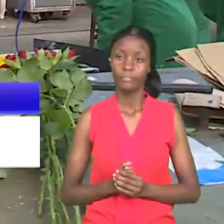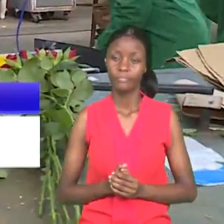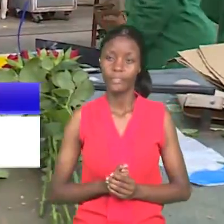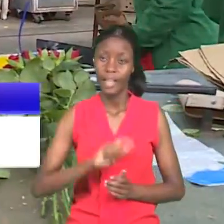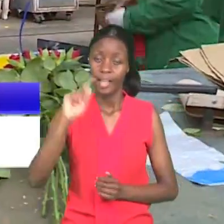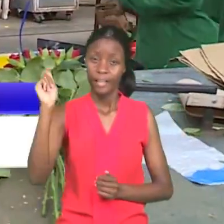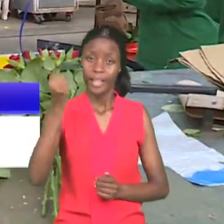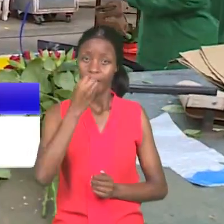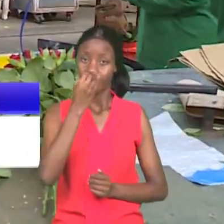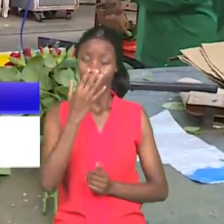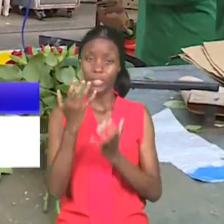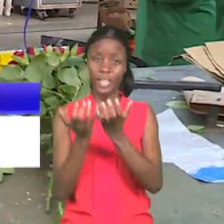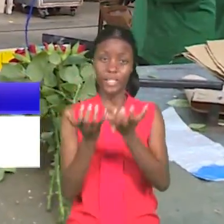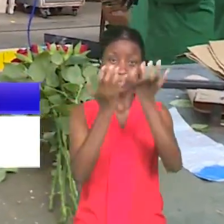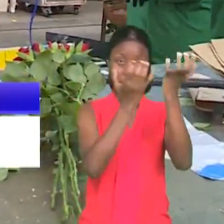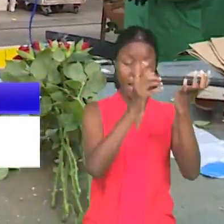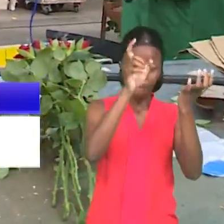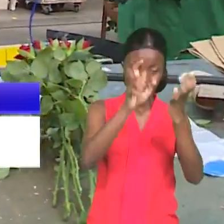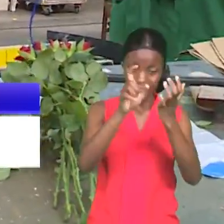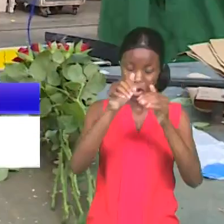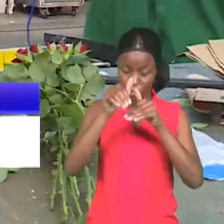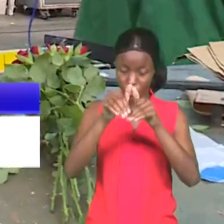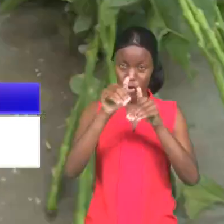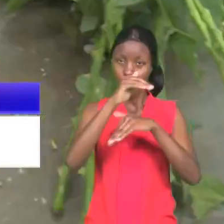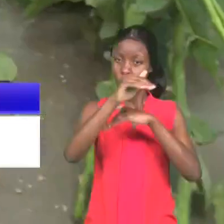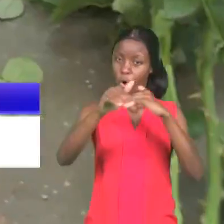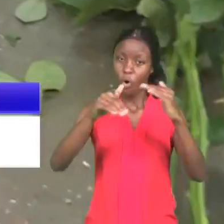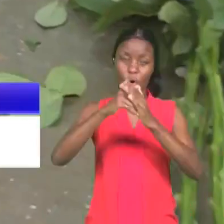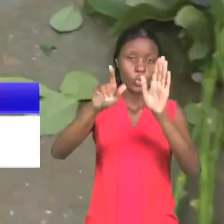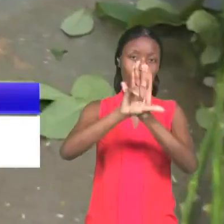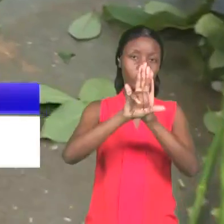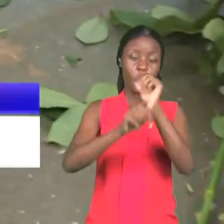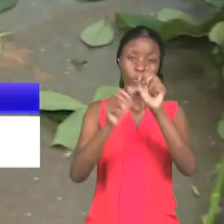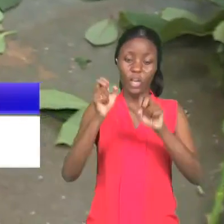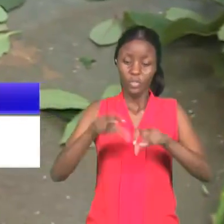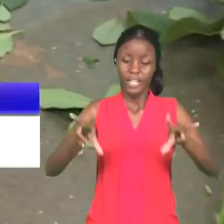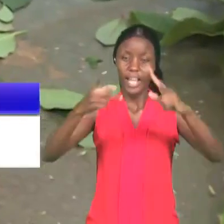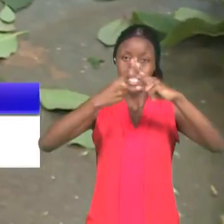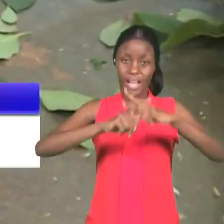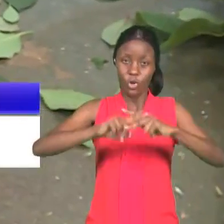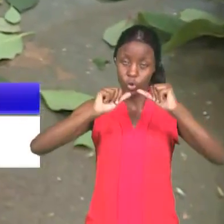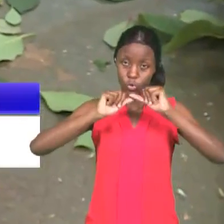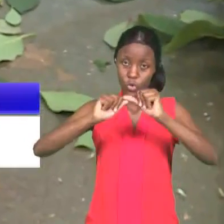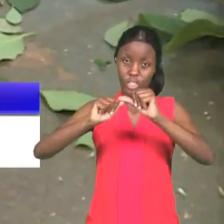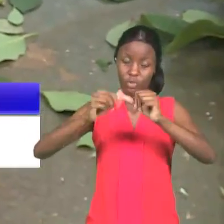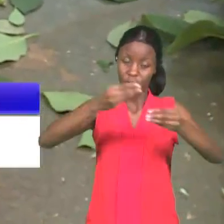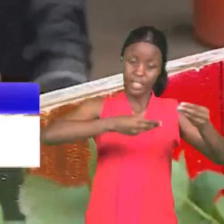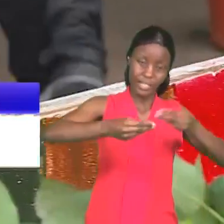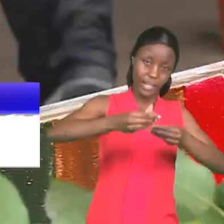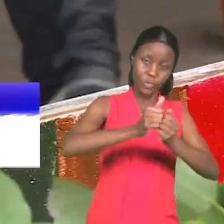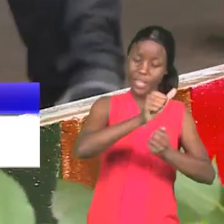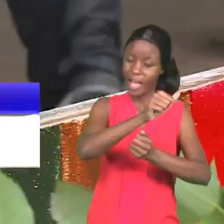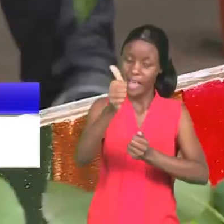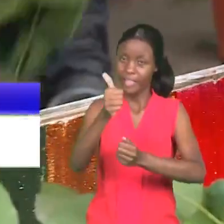Kenya flowers exporters will have to comply with the biosafety rules set by Australia to enable them continue the trade with the country.